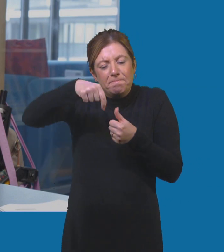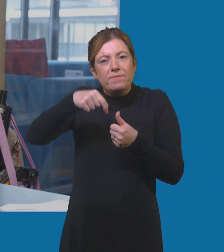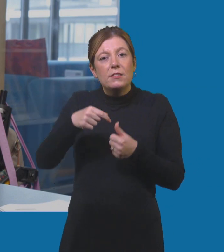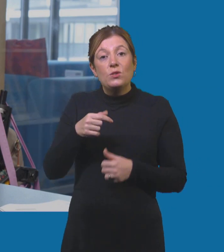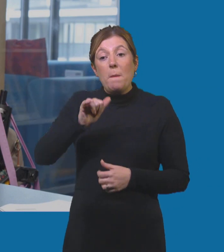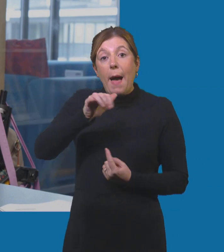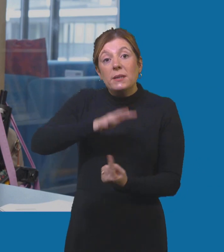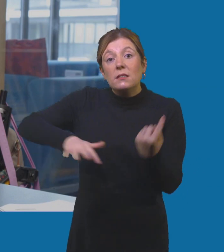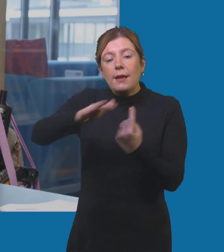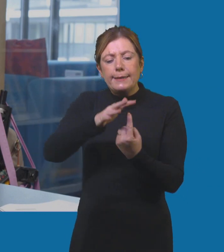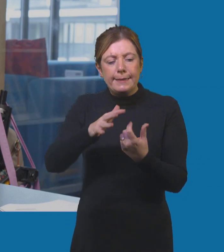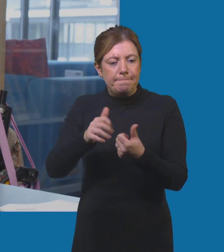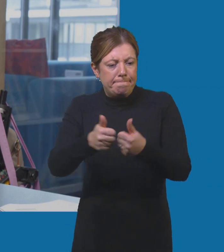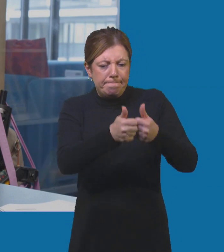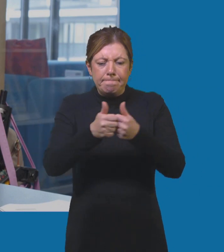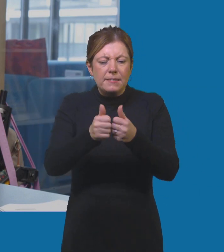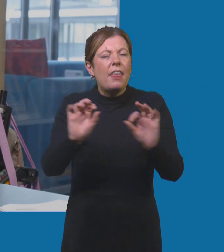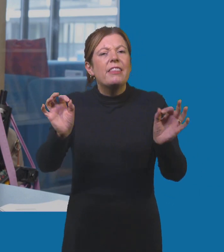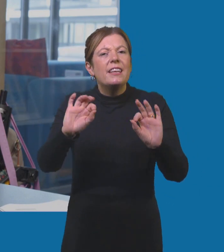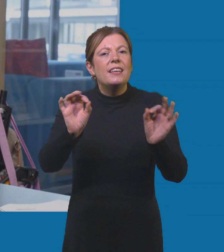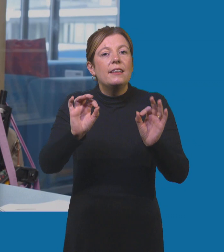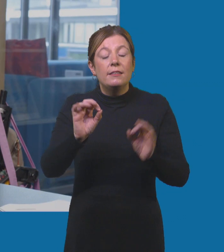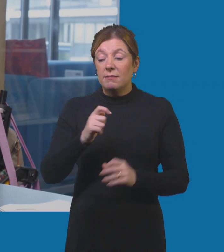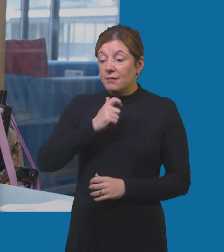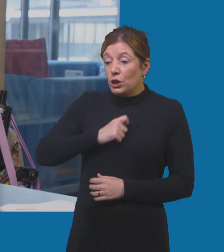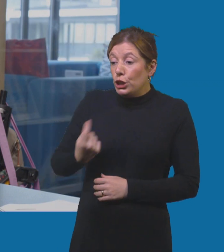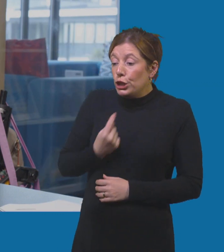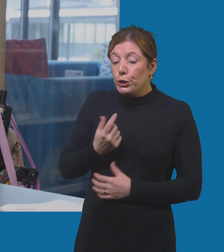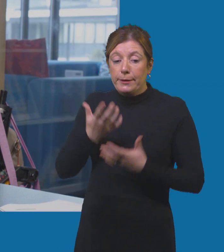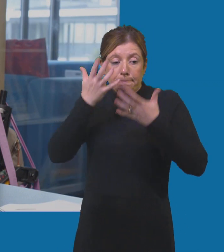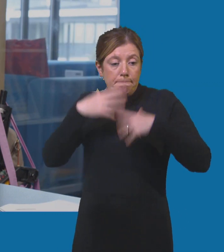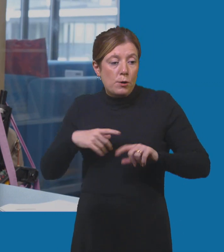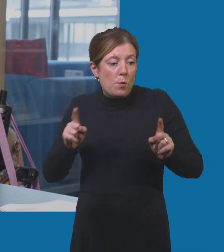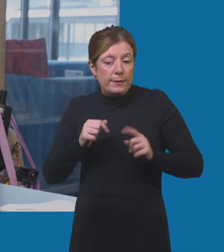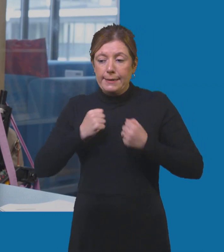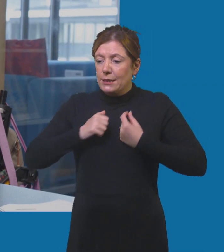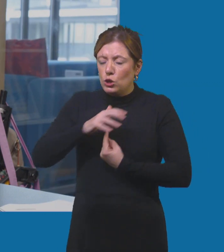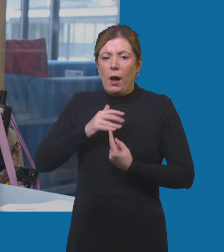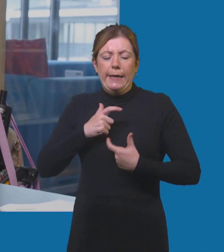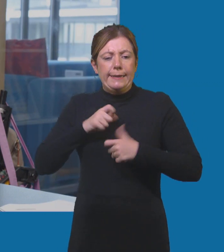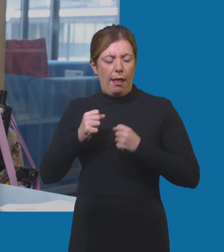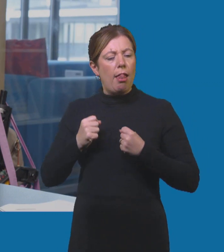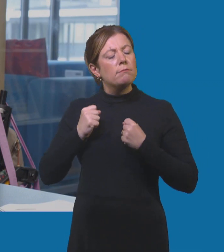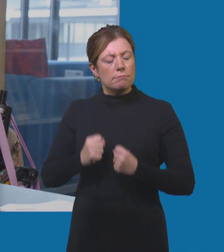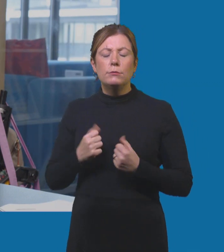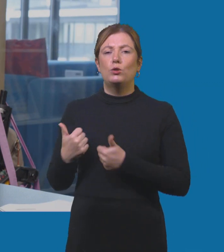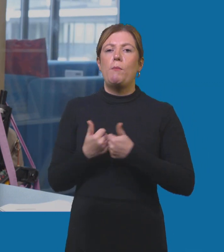wider society, is that, no matter who you are, what you look like, what your circumstances, we will support you irrespective. So I think that is